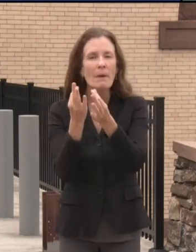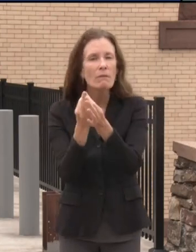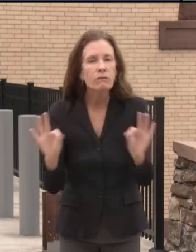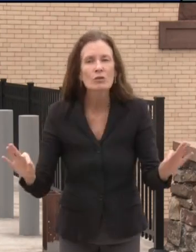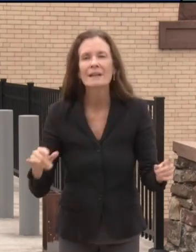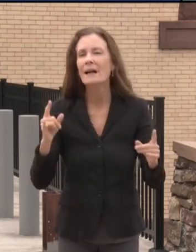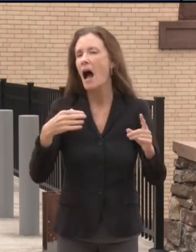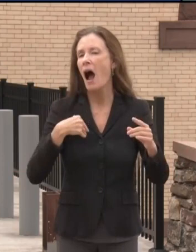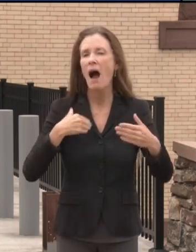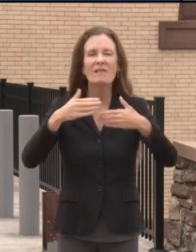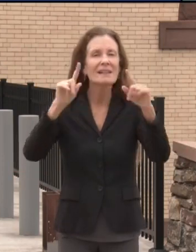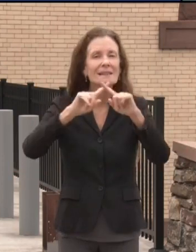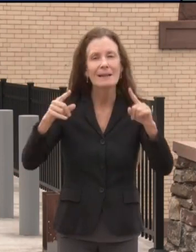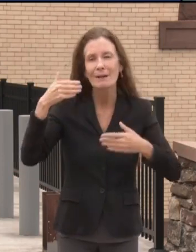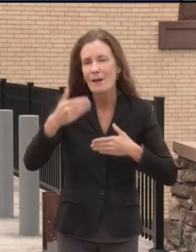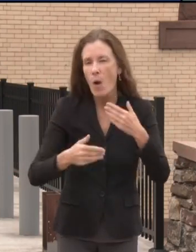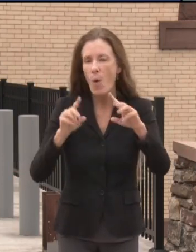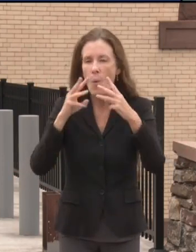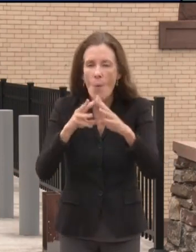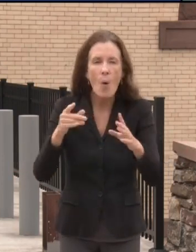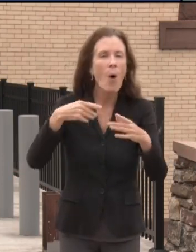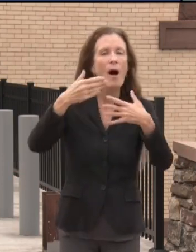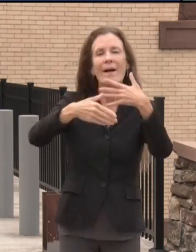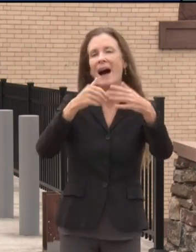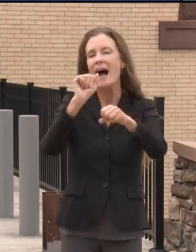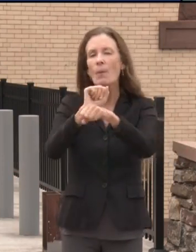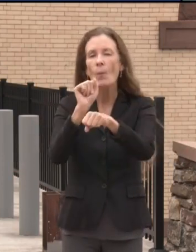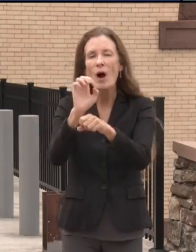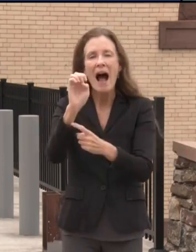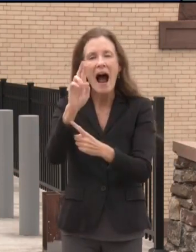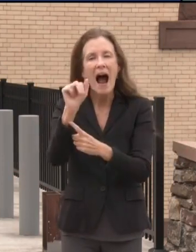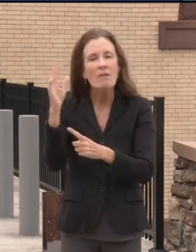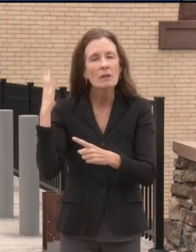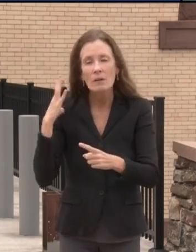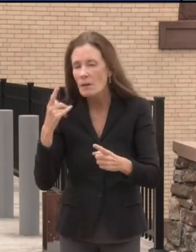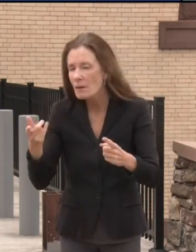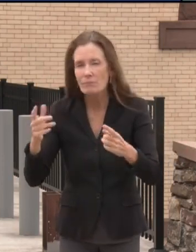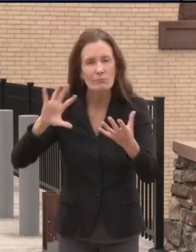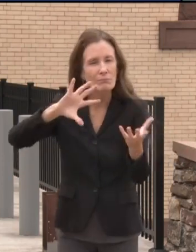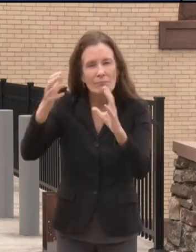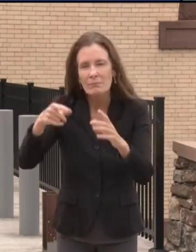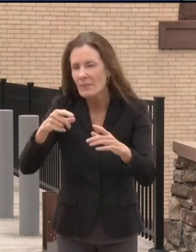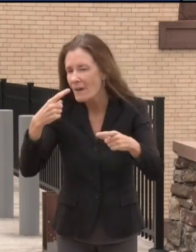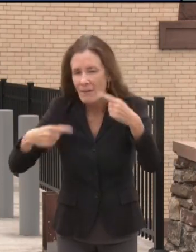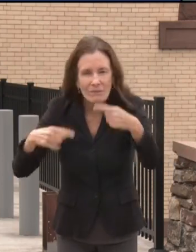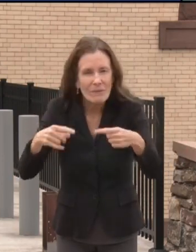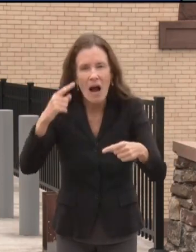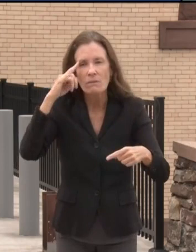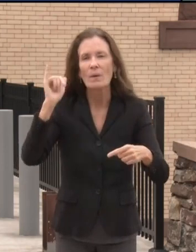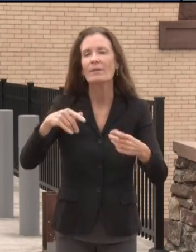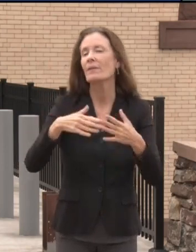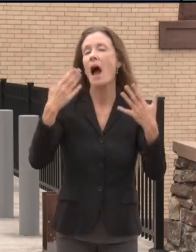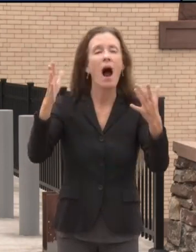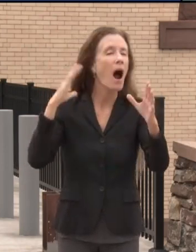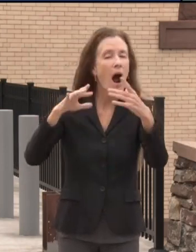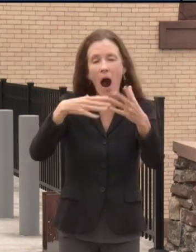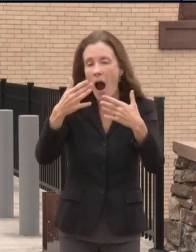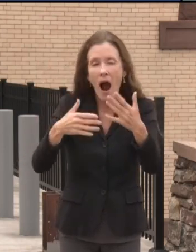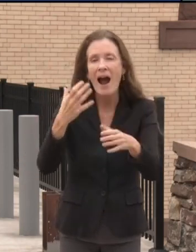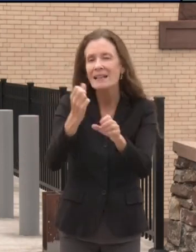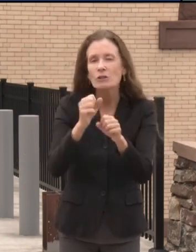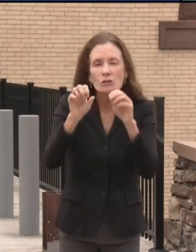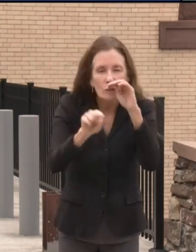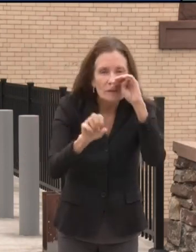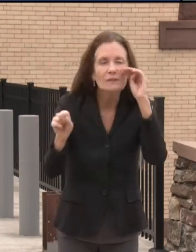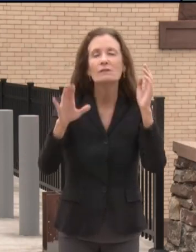protections. The Great Depression and War on Poverty led to the creation of a social safety net that has kept millions alive and given those same